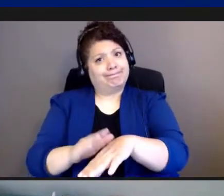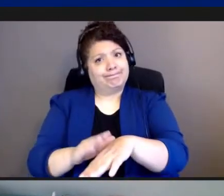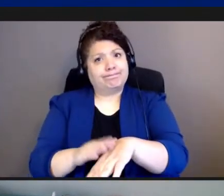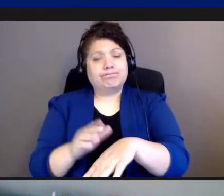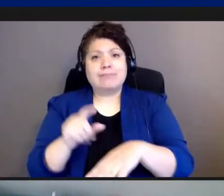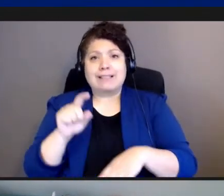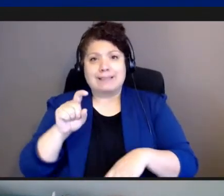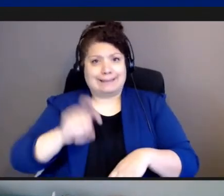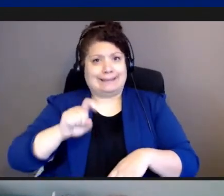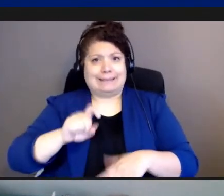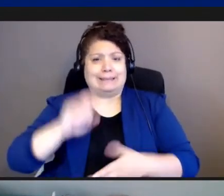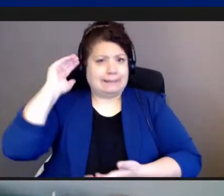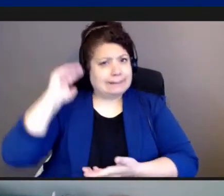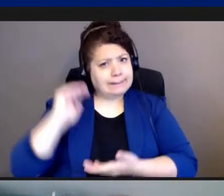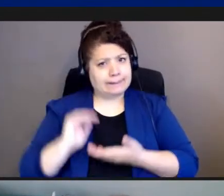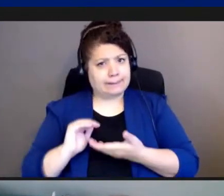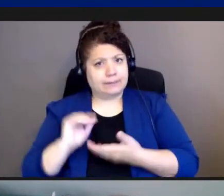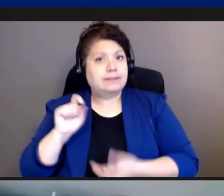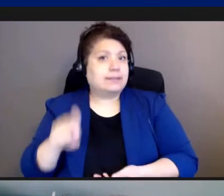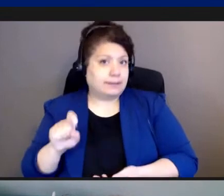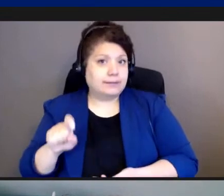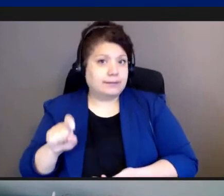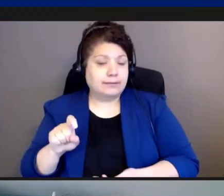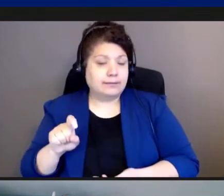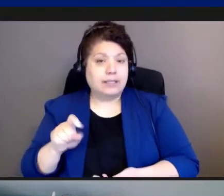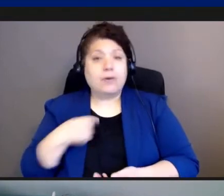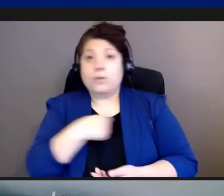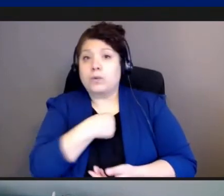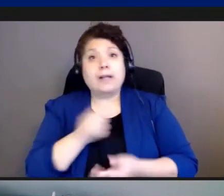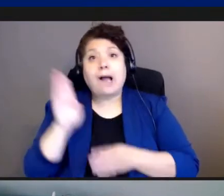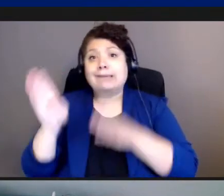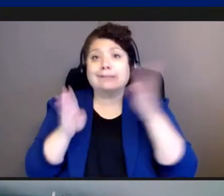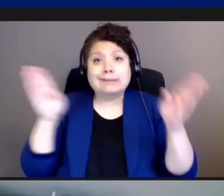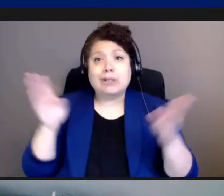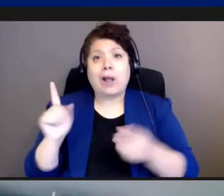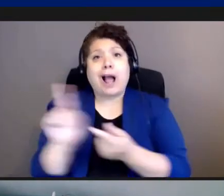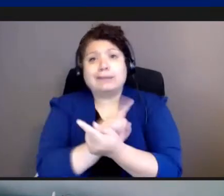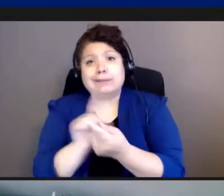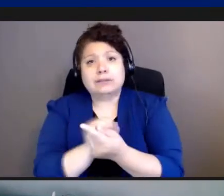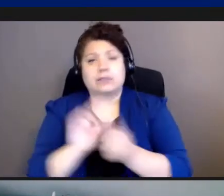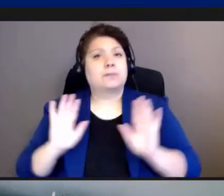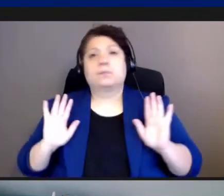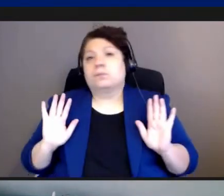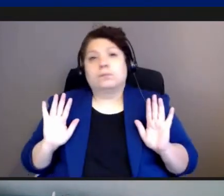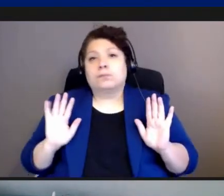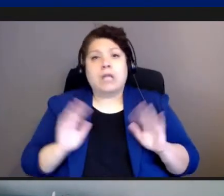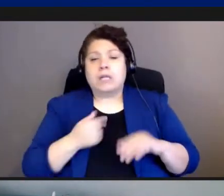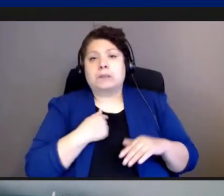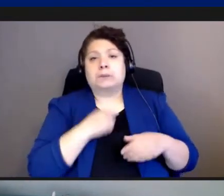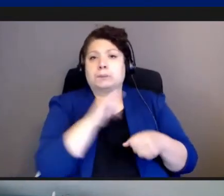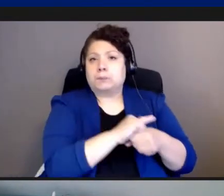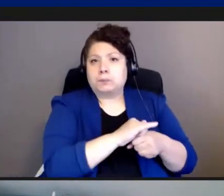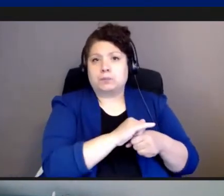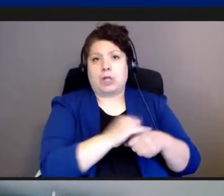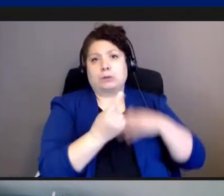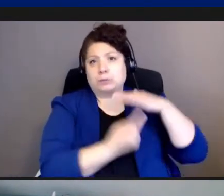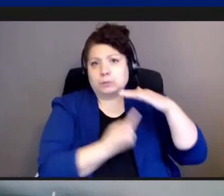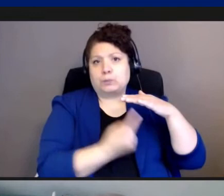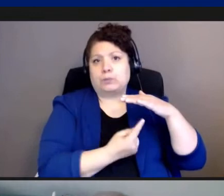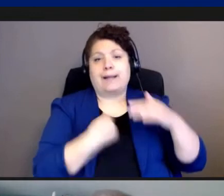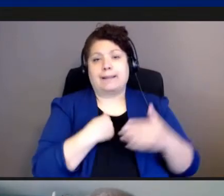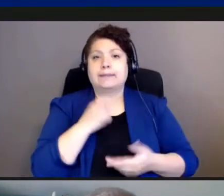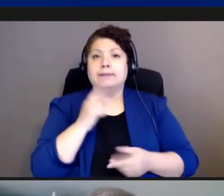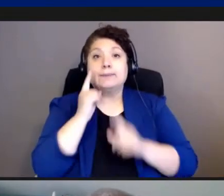an absolute reduction in our interactions so that we can reduce this trajectory right now and bend it.